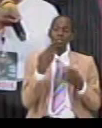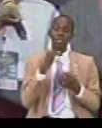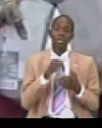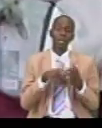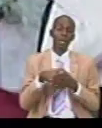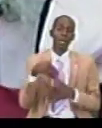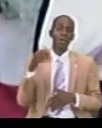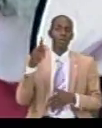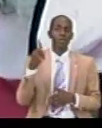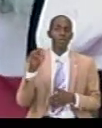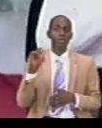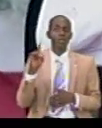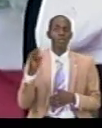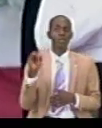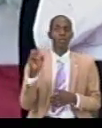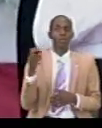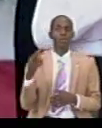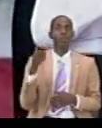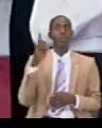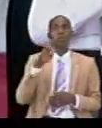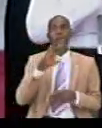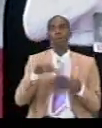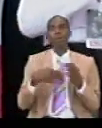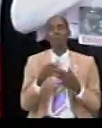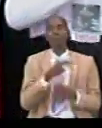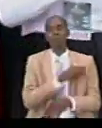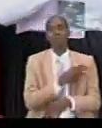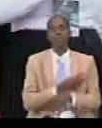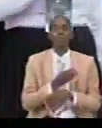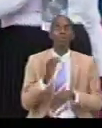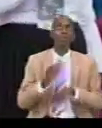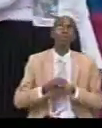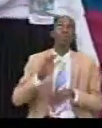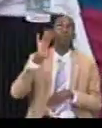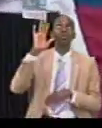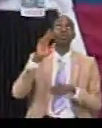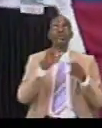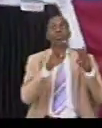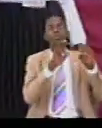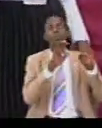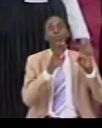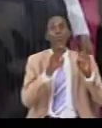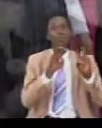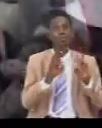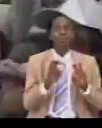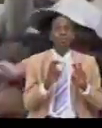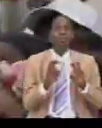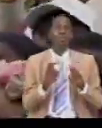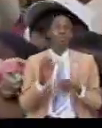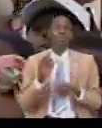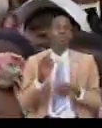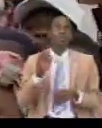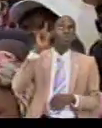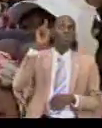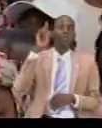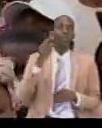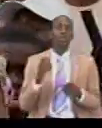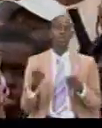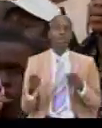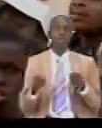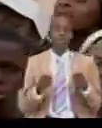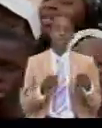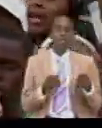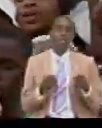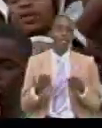Kadosh, you are mighty on your throne. You reign, you reign,